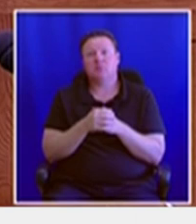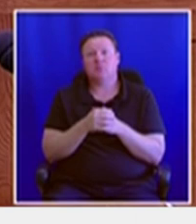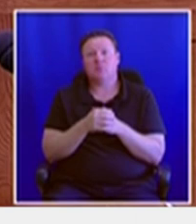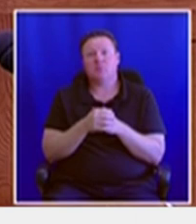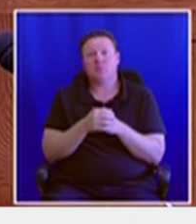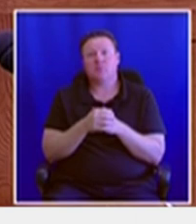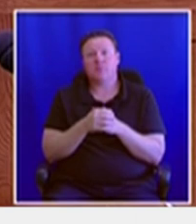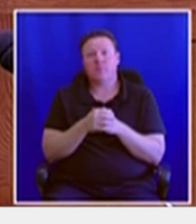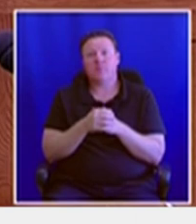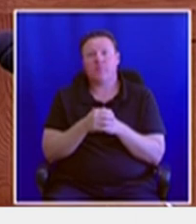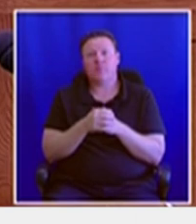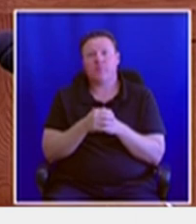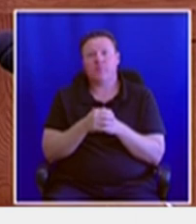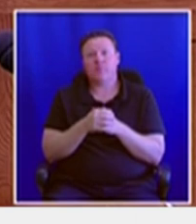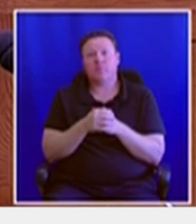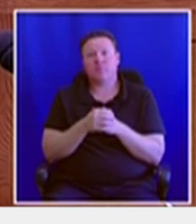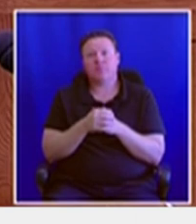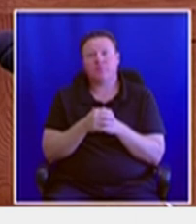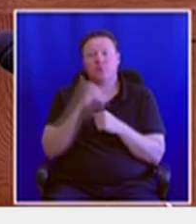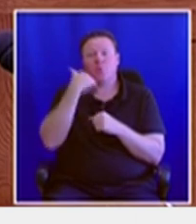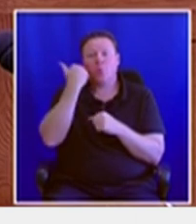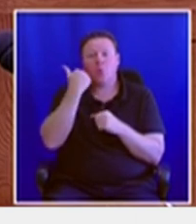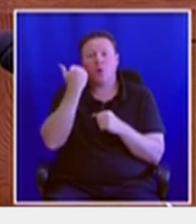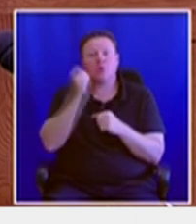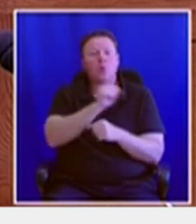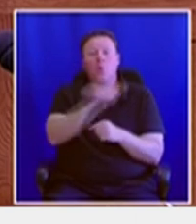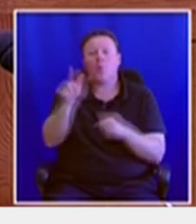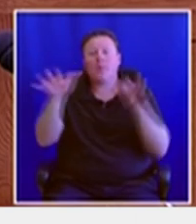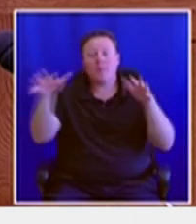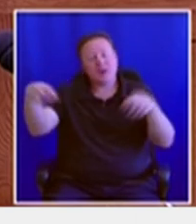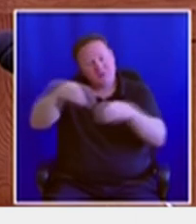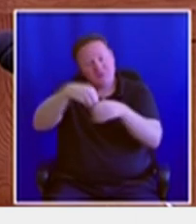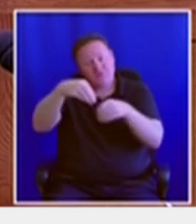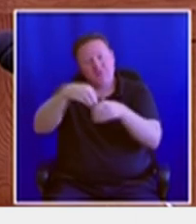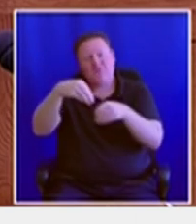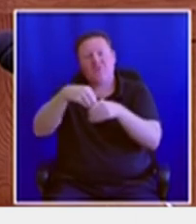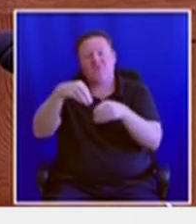a consensus amongst stakeholders,